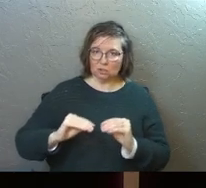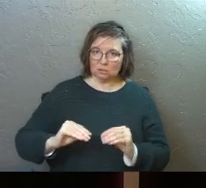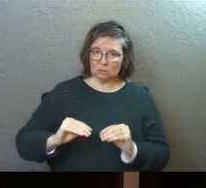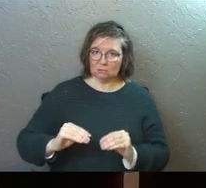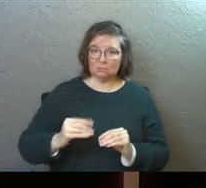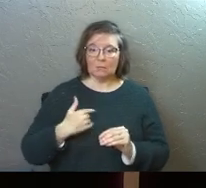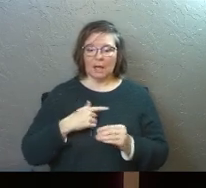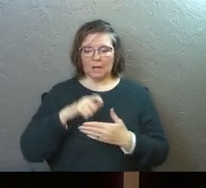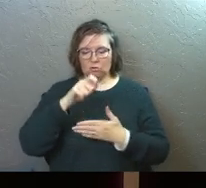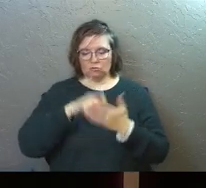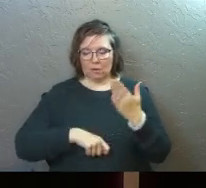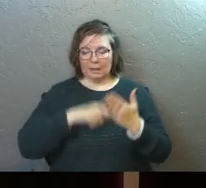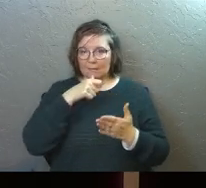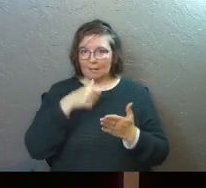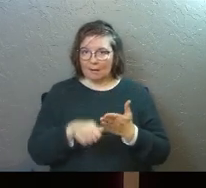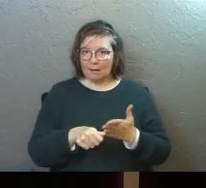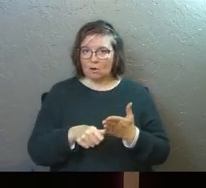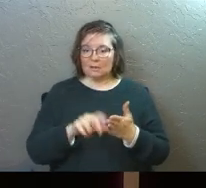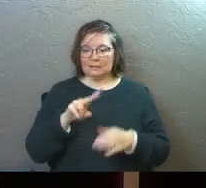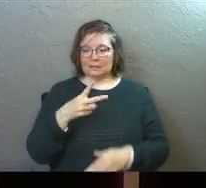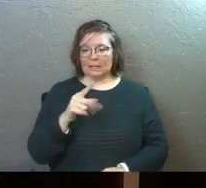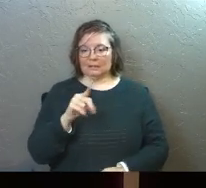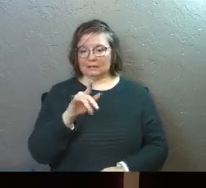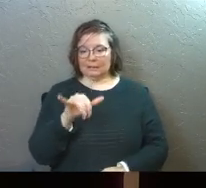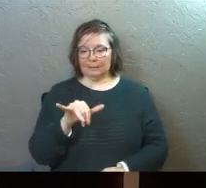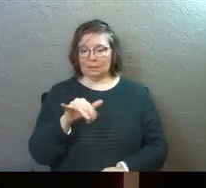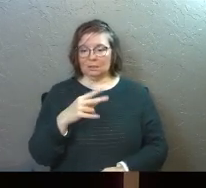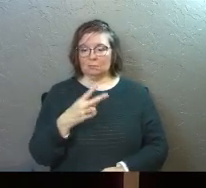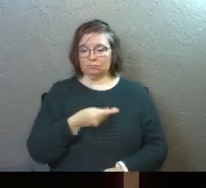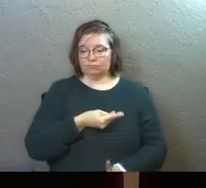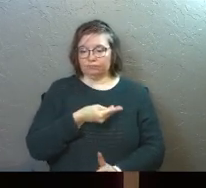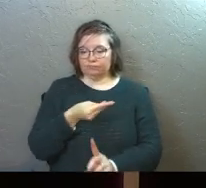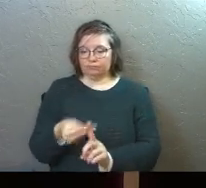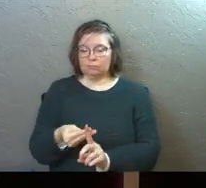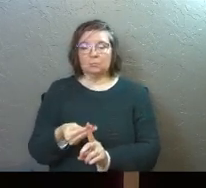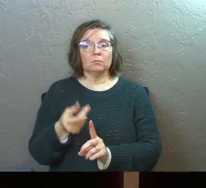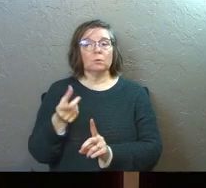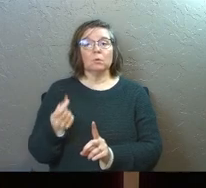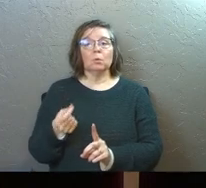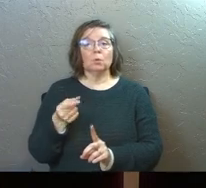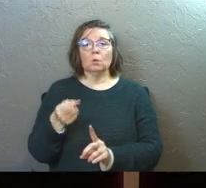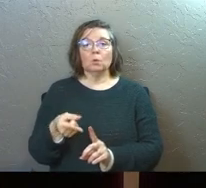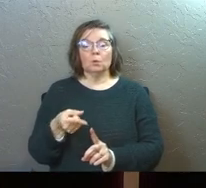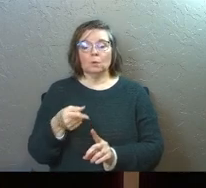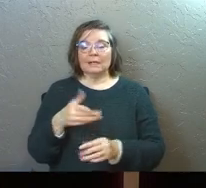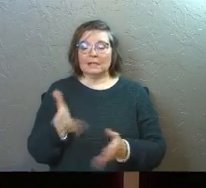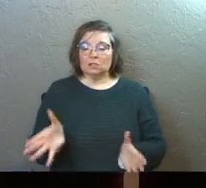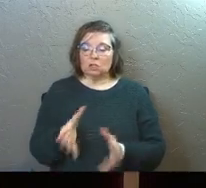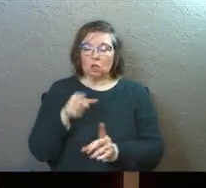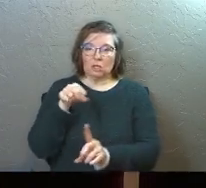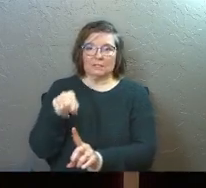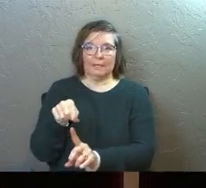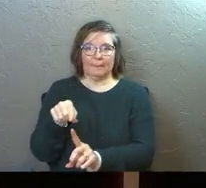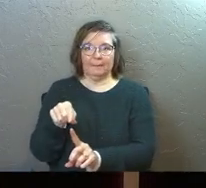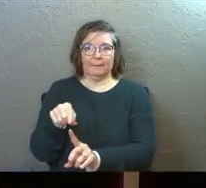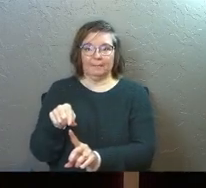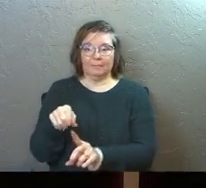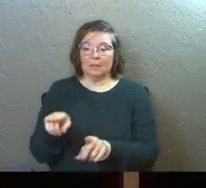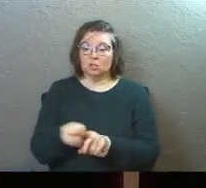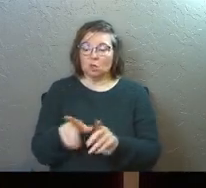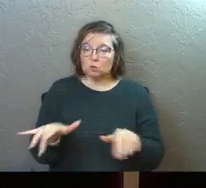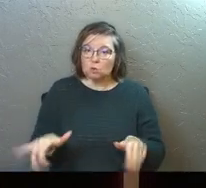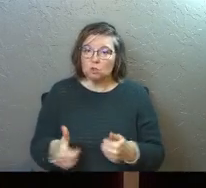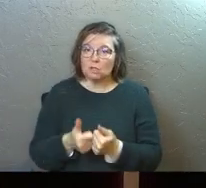to. And he writes this letter in 2 Timothy to him. And what he's doing to Timothy, Paul does to Timothy, and he's encouraging him. And he's